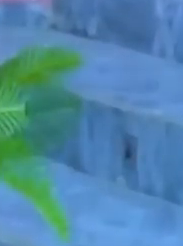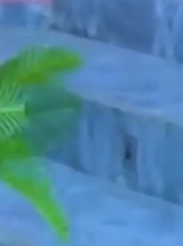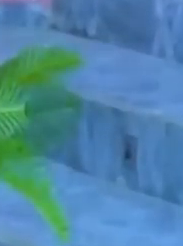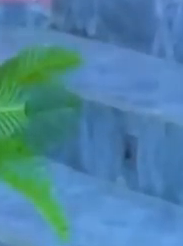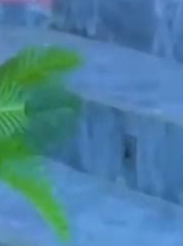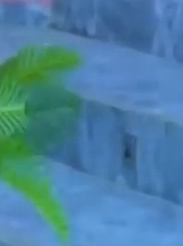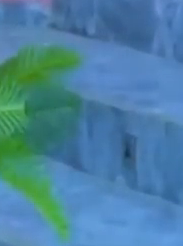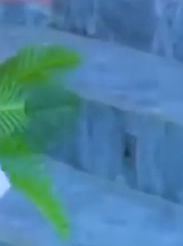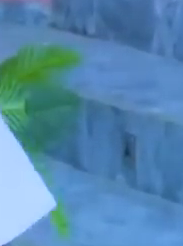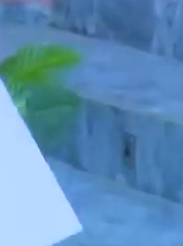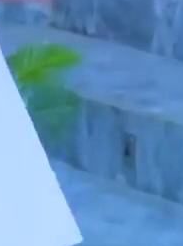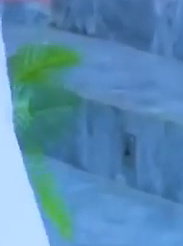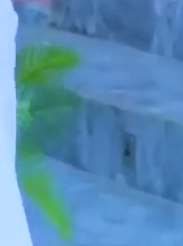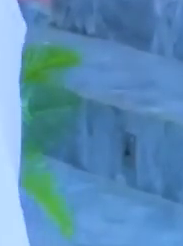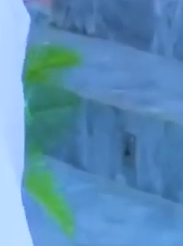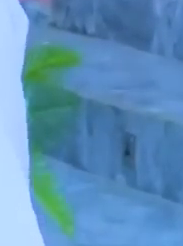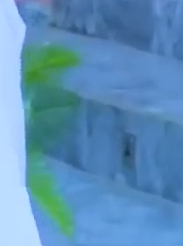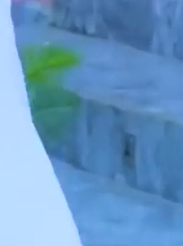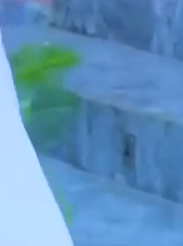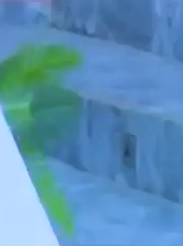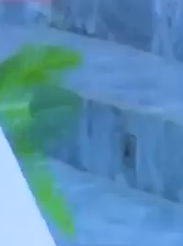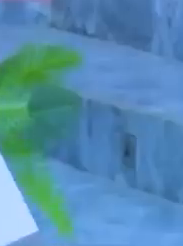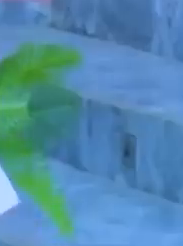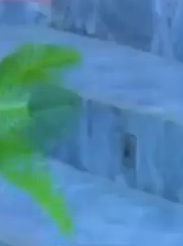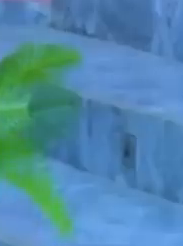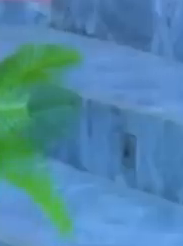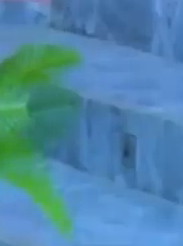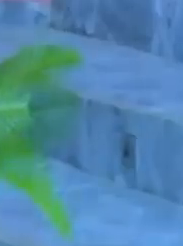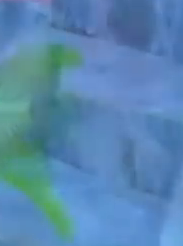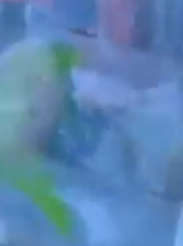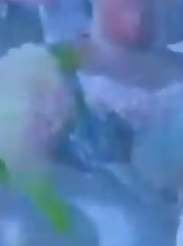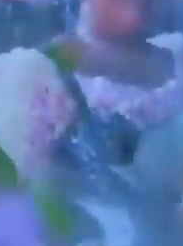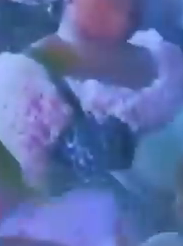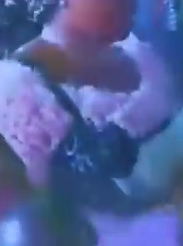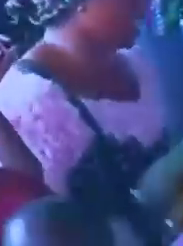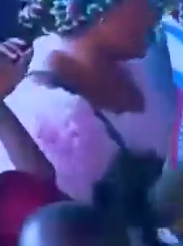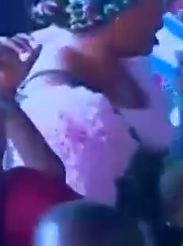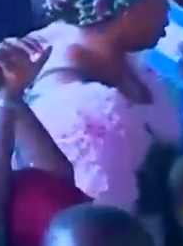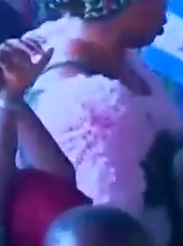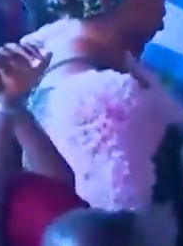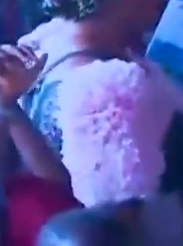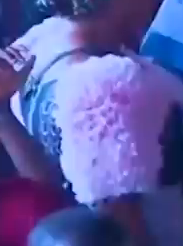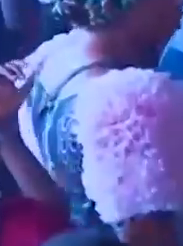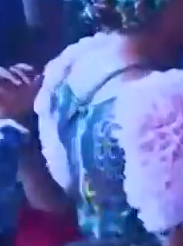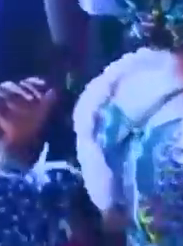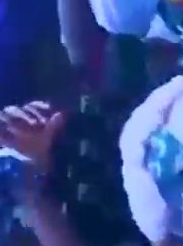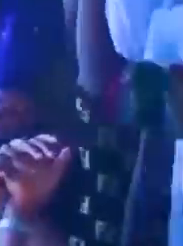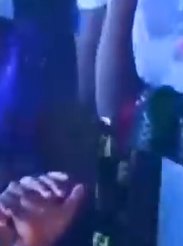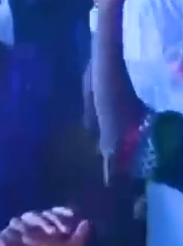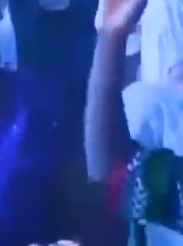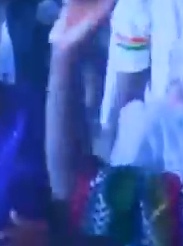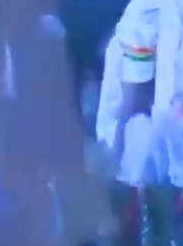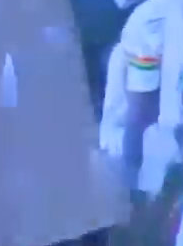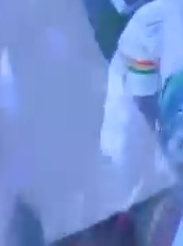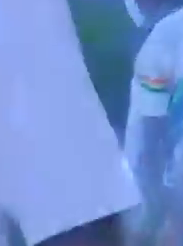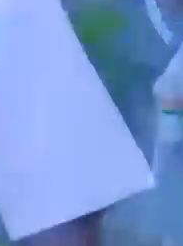e. Jesus. Won e fa koko won sofo. Jesus. Won e tun fara hanu aye re. Jesus. Emi duro bi weli